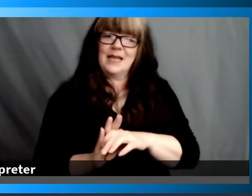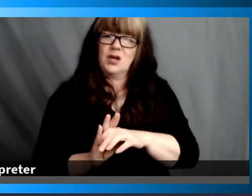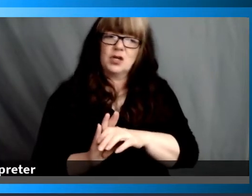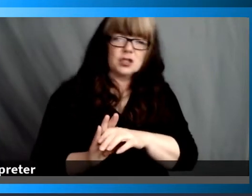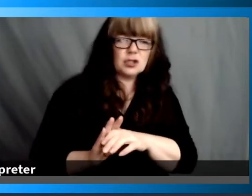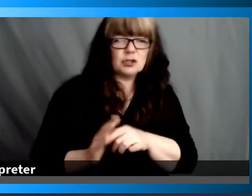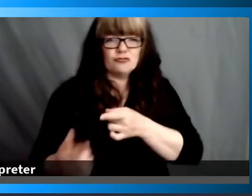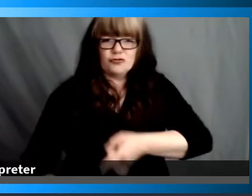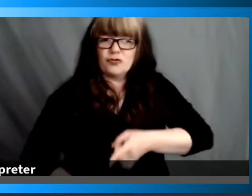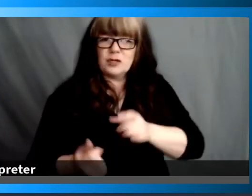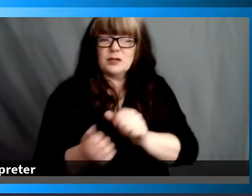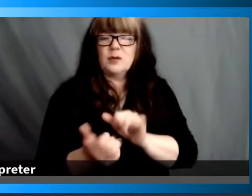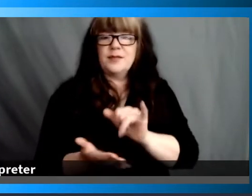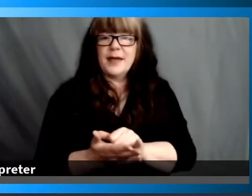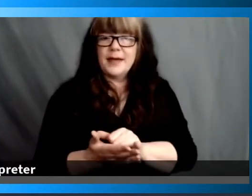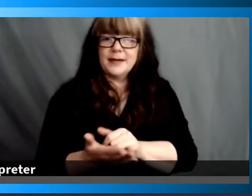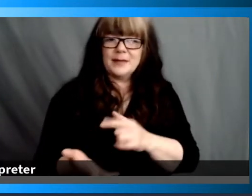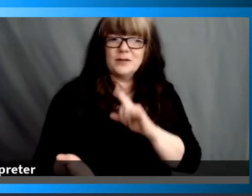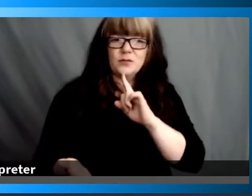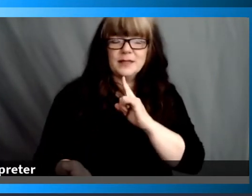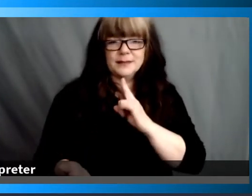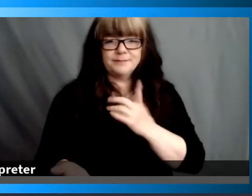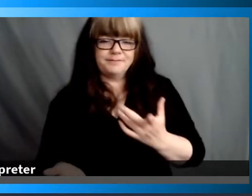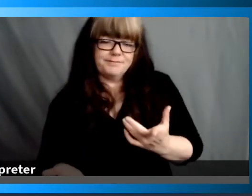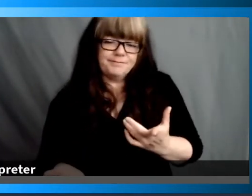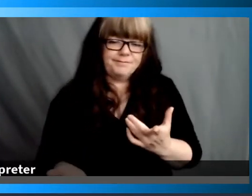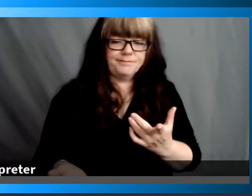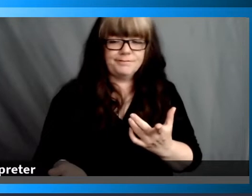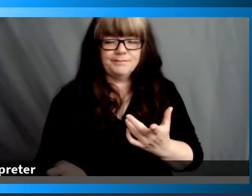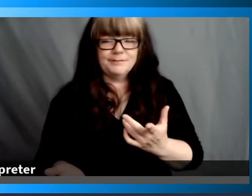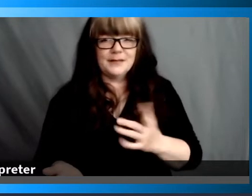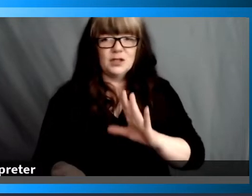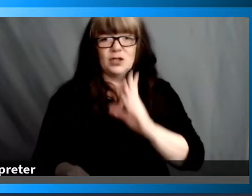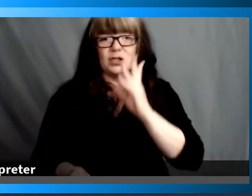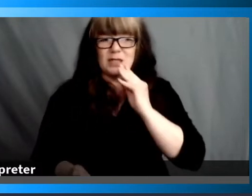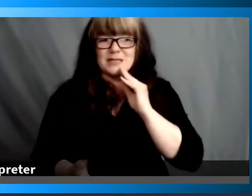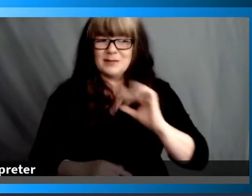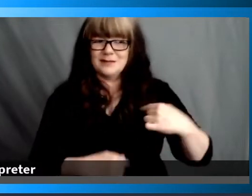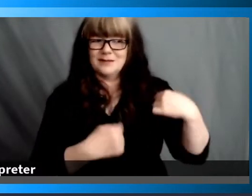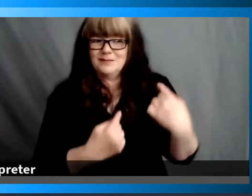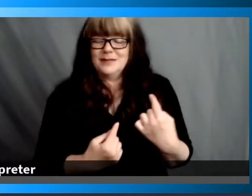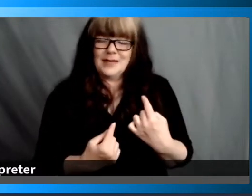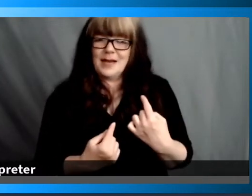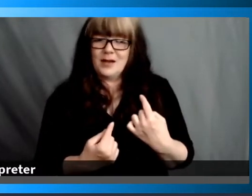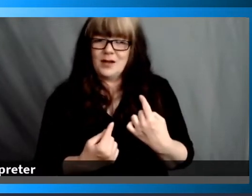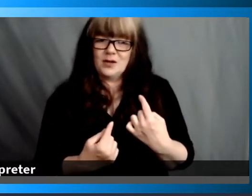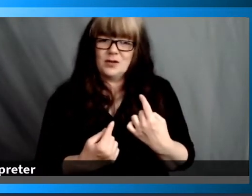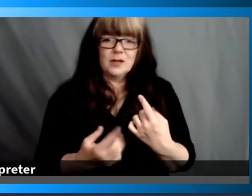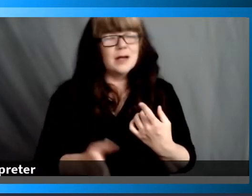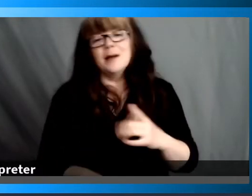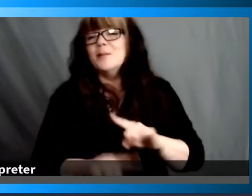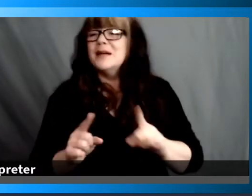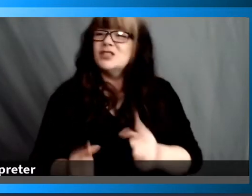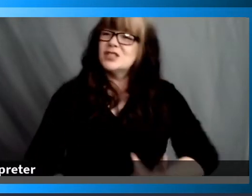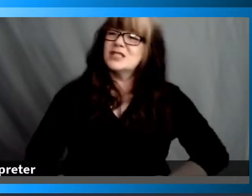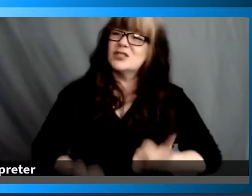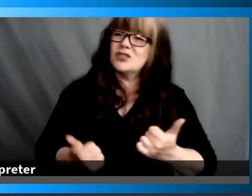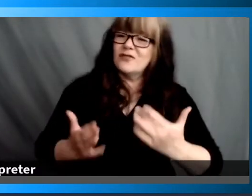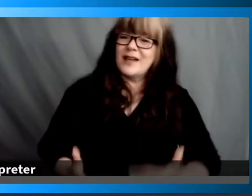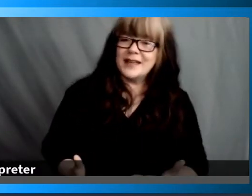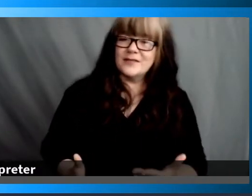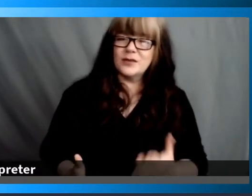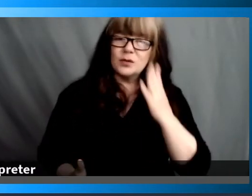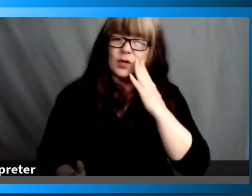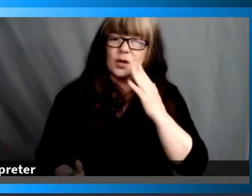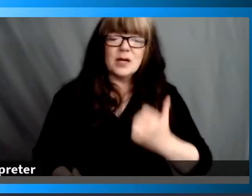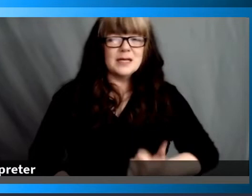jaded when it comes to that. So that's, yeah, like, that's really. She's a survivor, though. She got that survivor. That